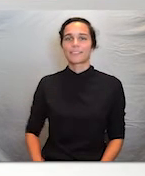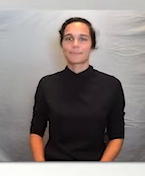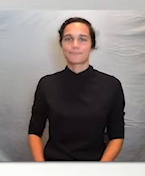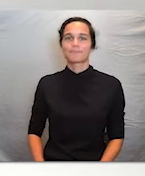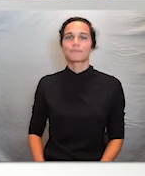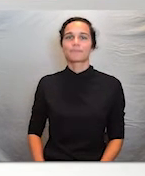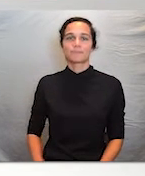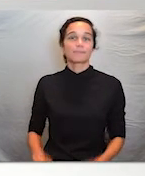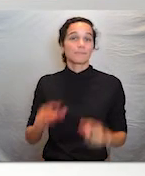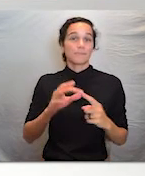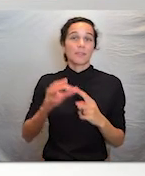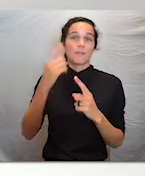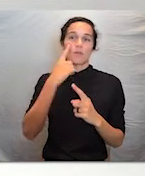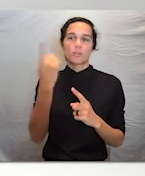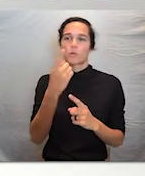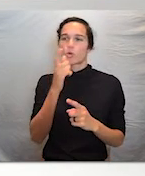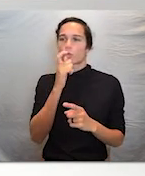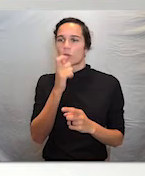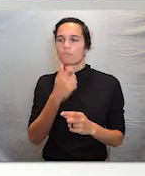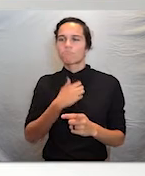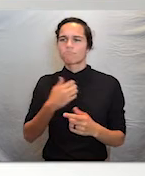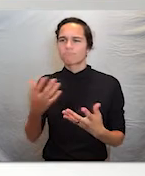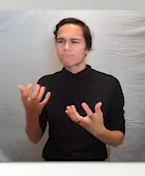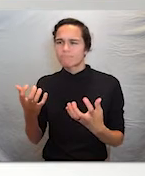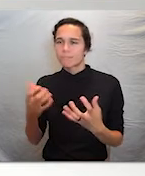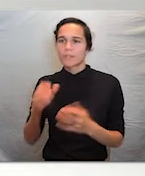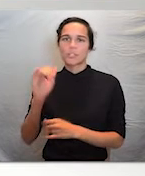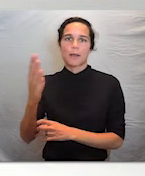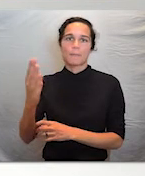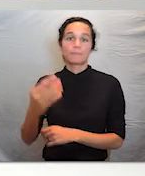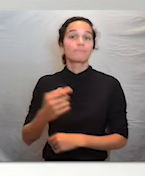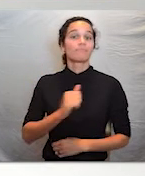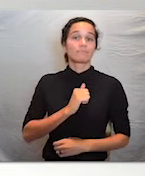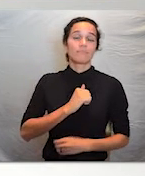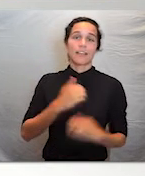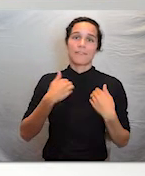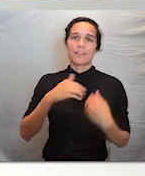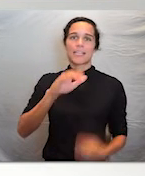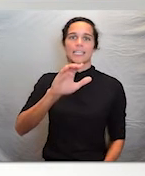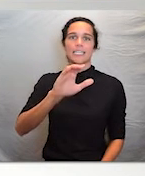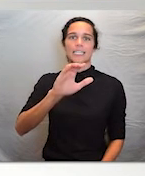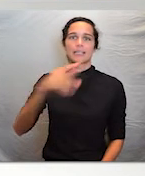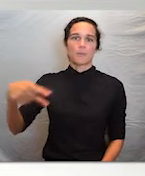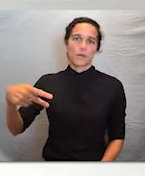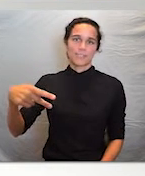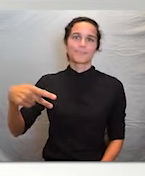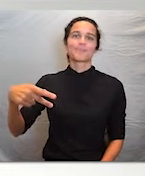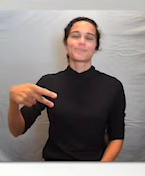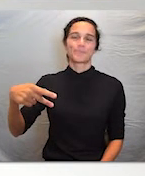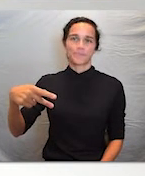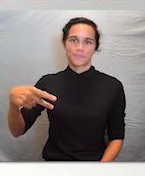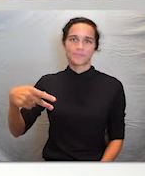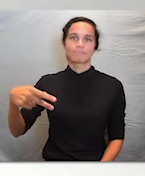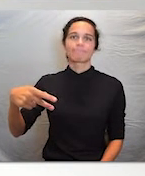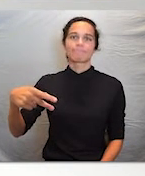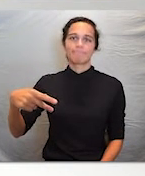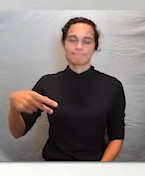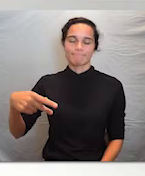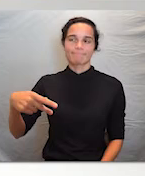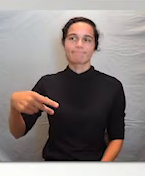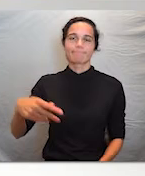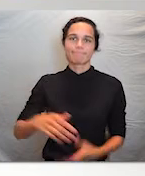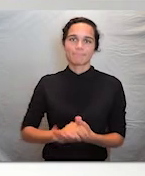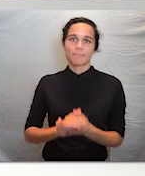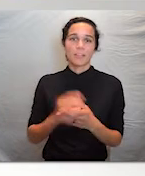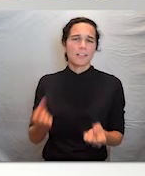job seeker. As a person with cerebral palsy, and as a person that has survived